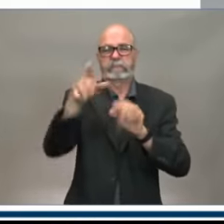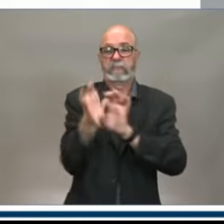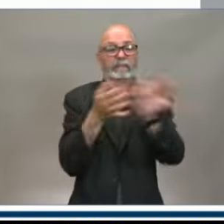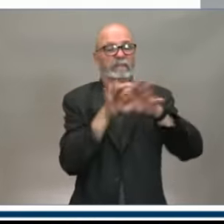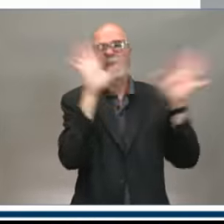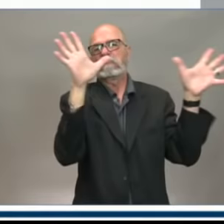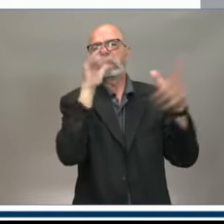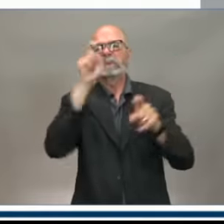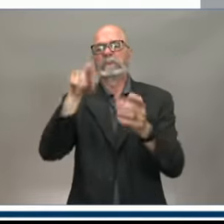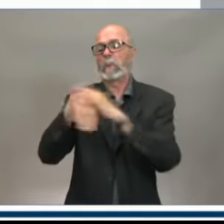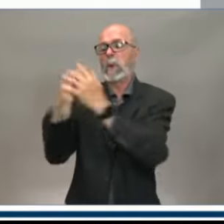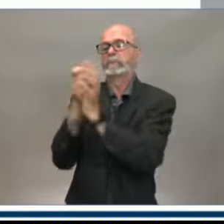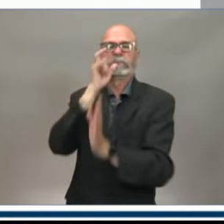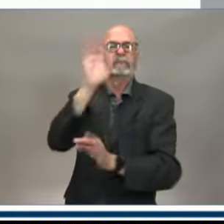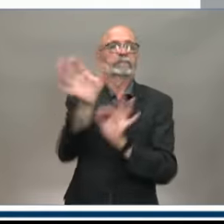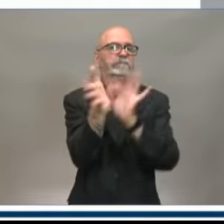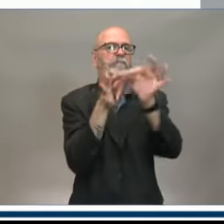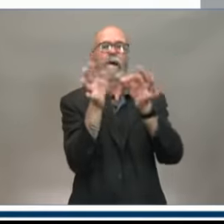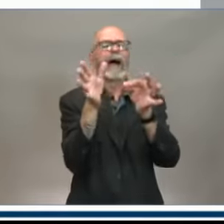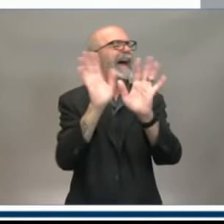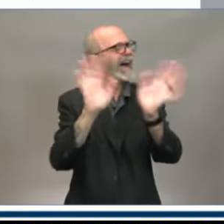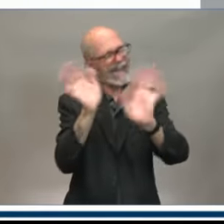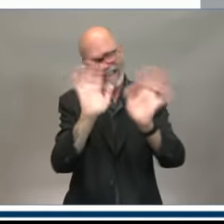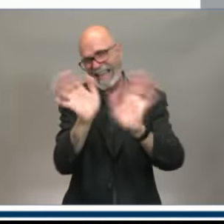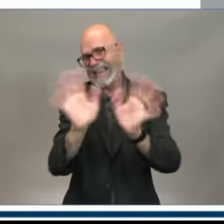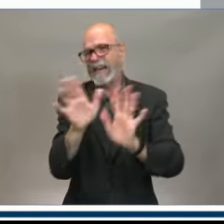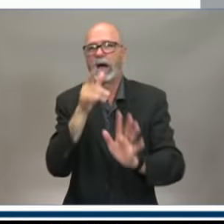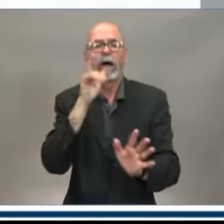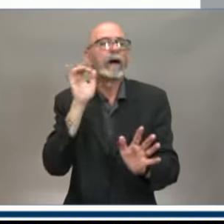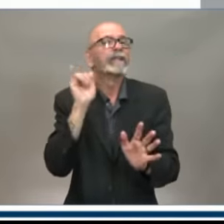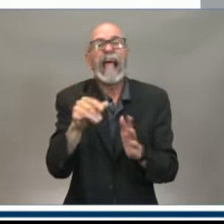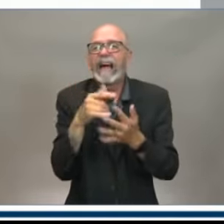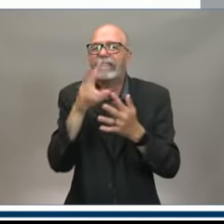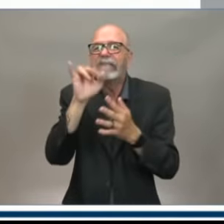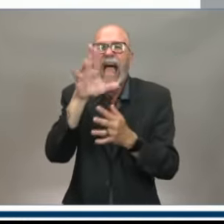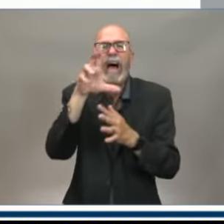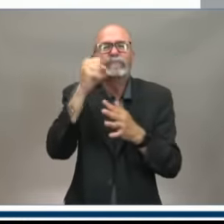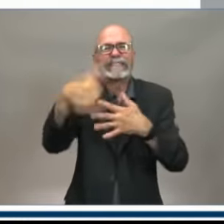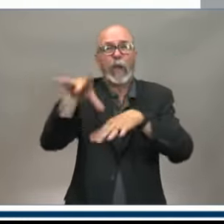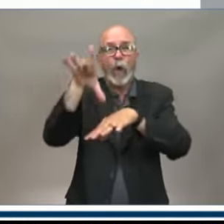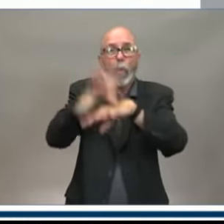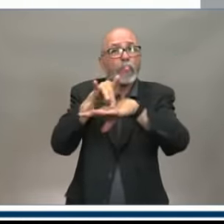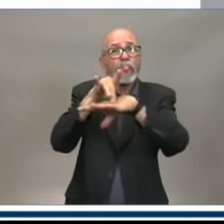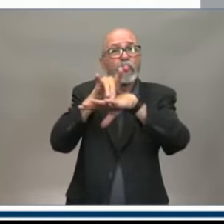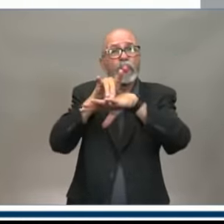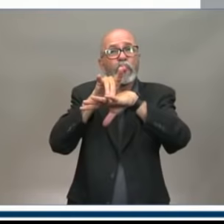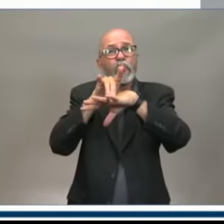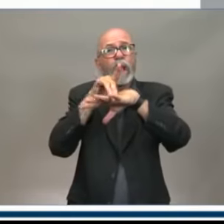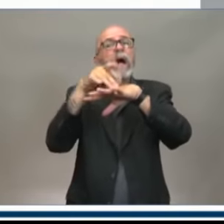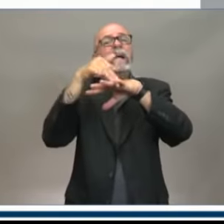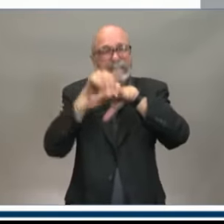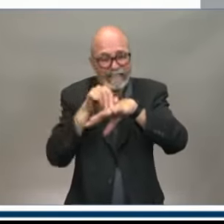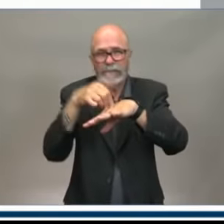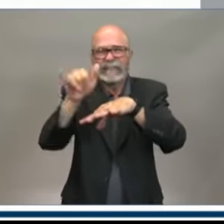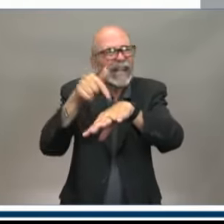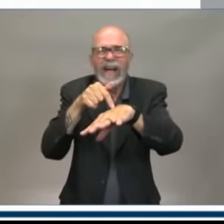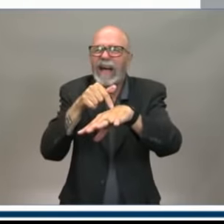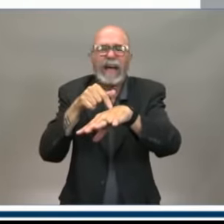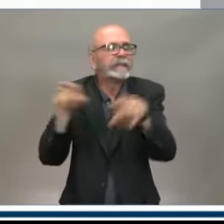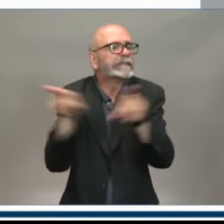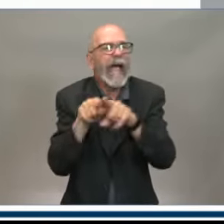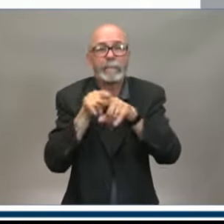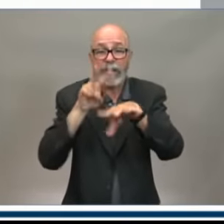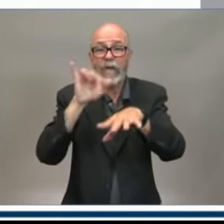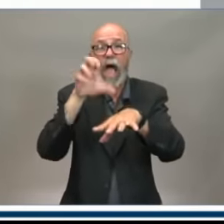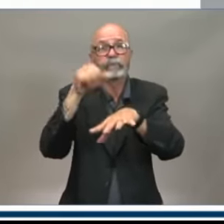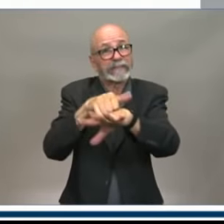just like it gets onto your hands, but because you're wearing gloves, people are much less likely to actually do the appropriate and thorough washing. washing. So